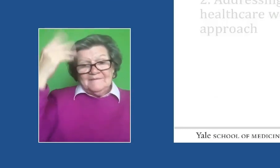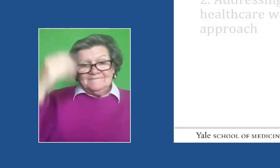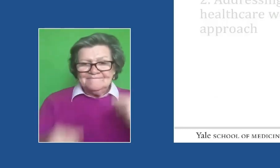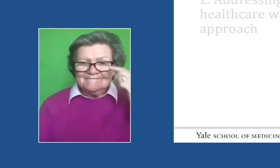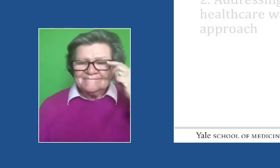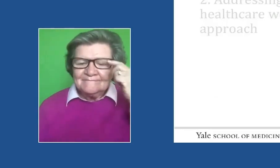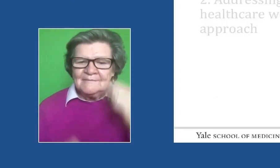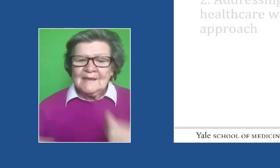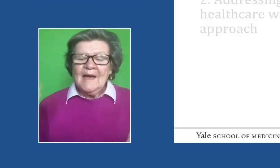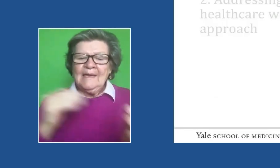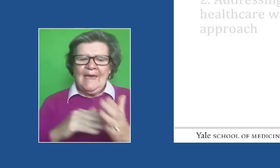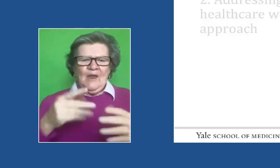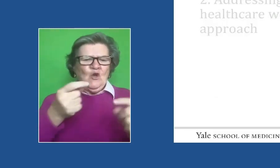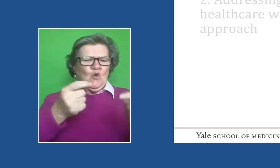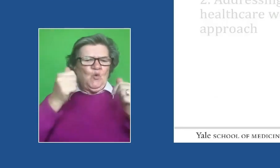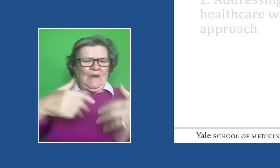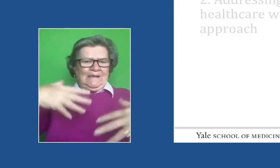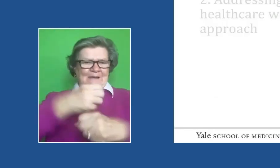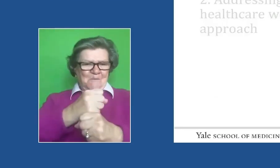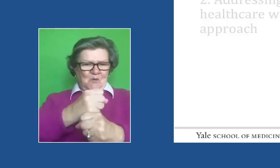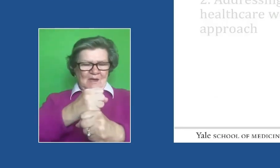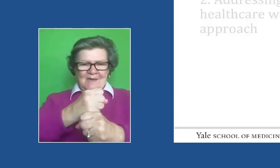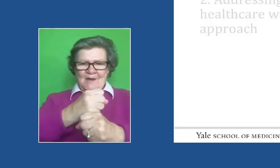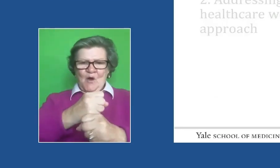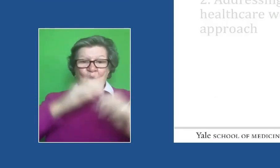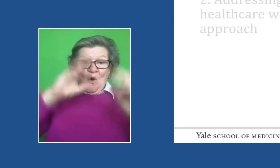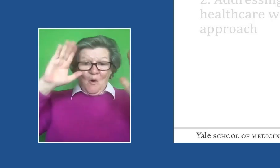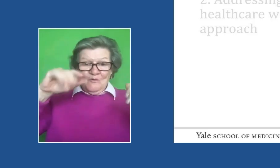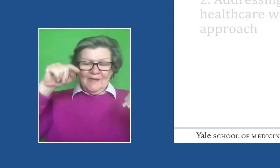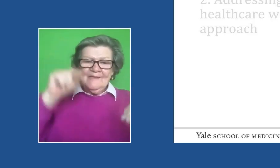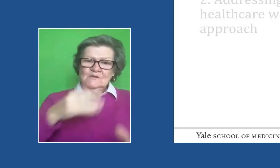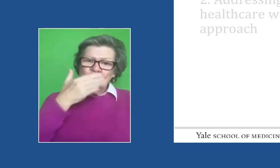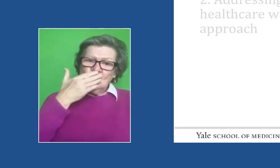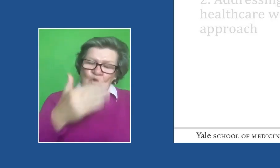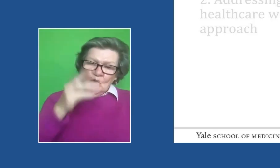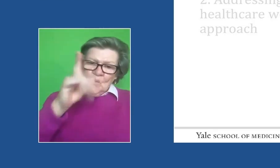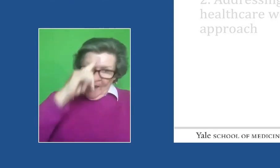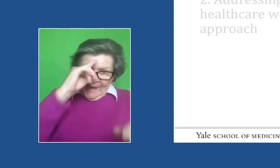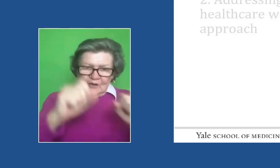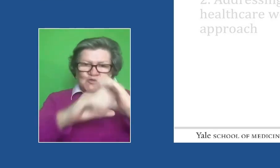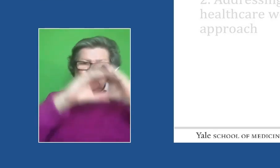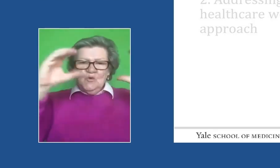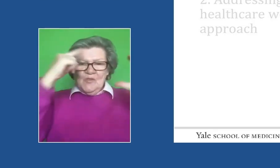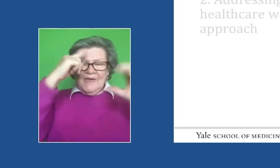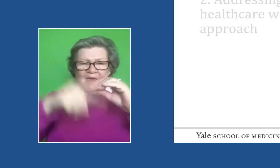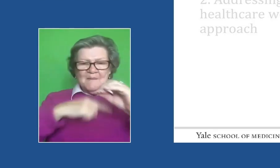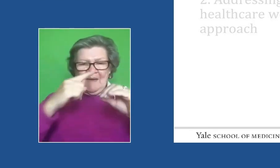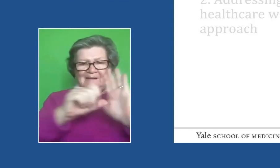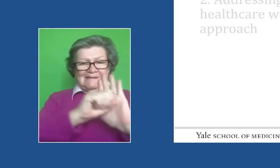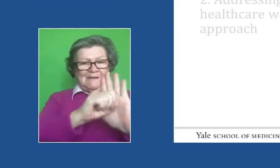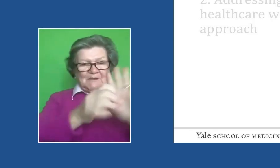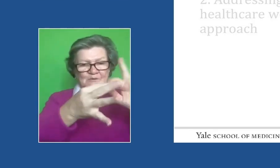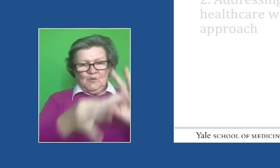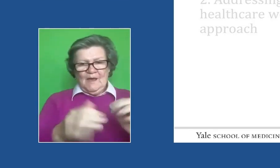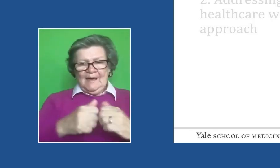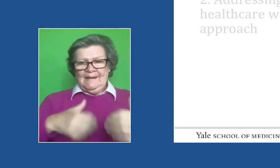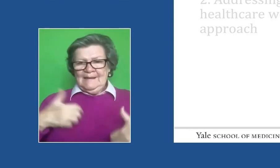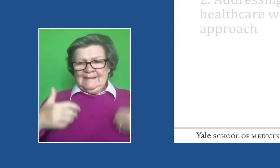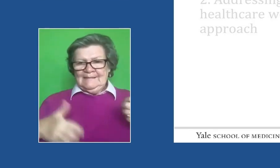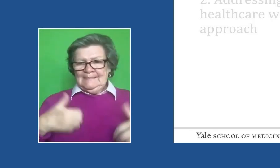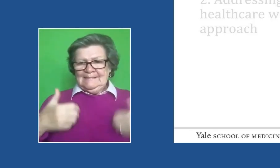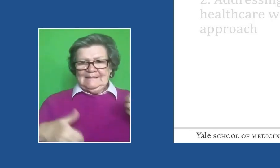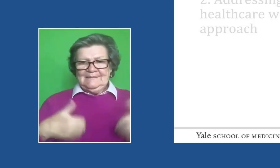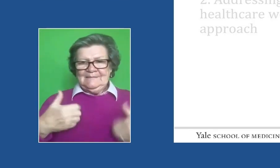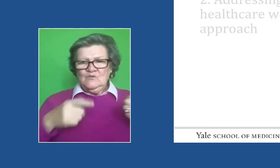So again, just quick summary. Hopefully this was a good way to think a little bit about symptoms of agitation as a severe form of